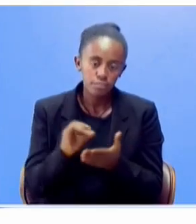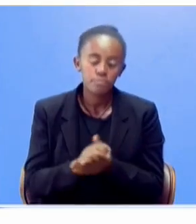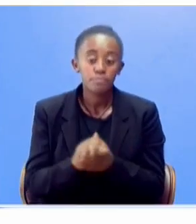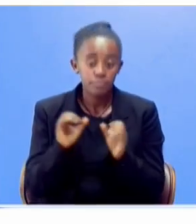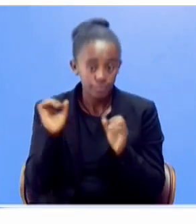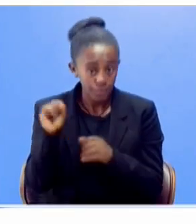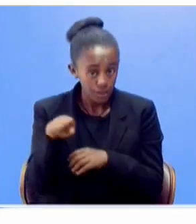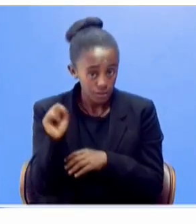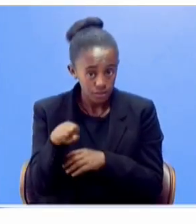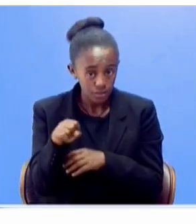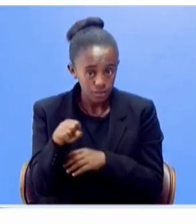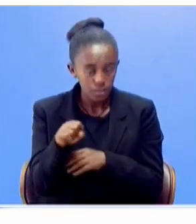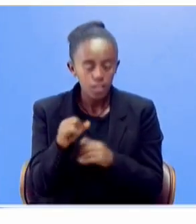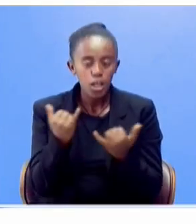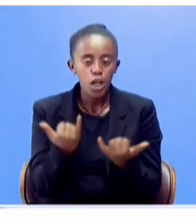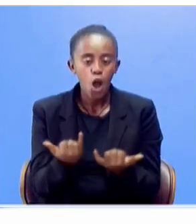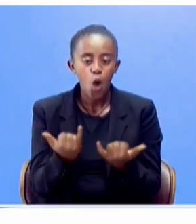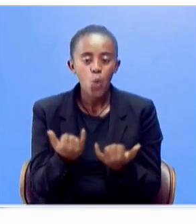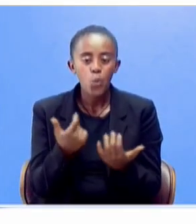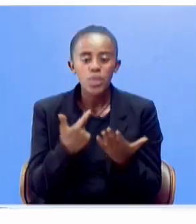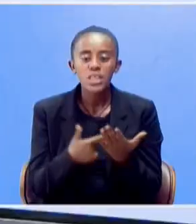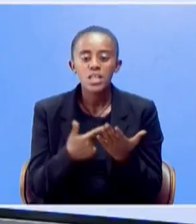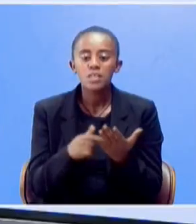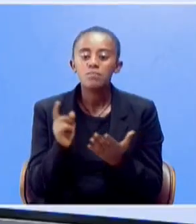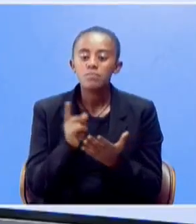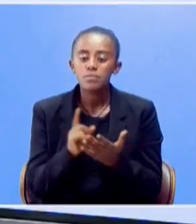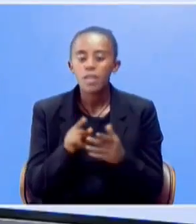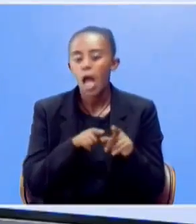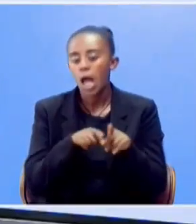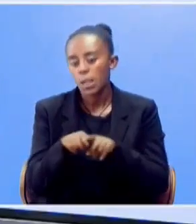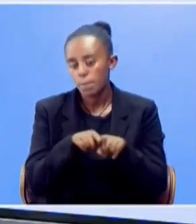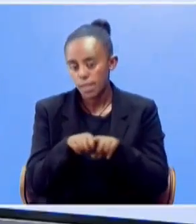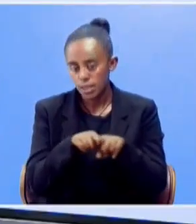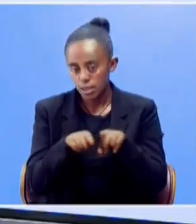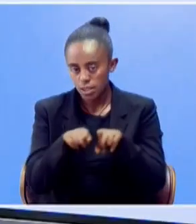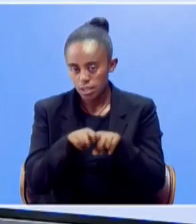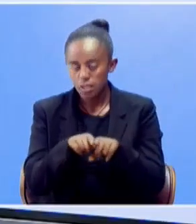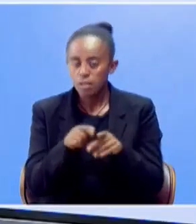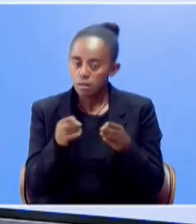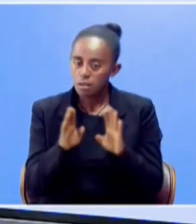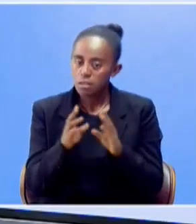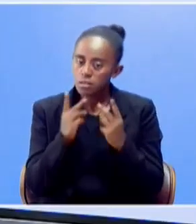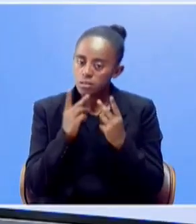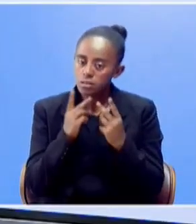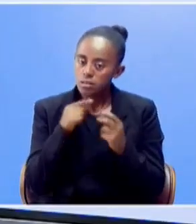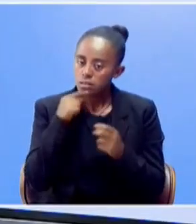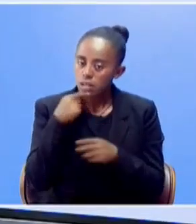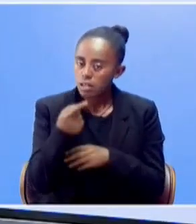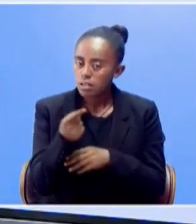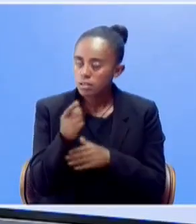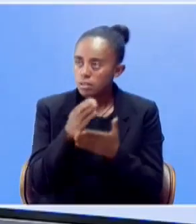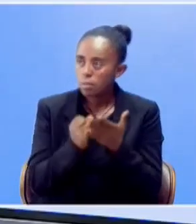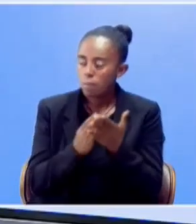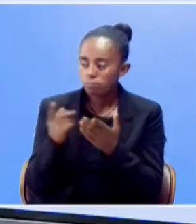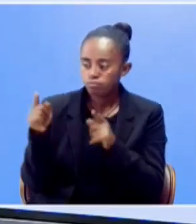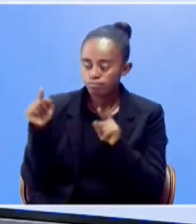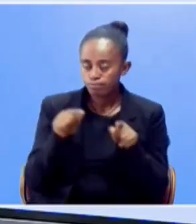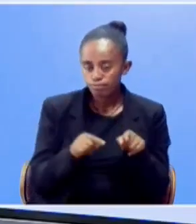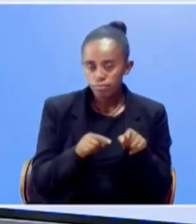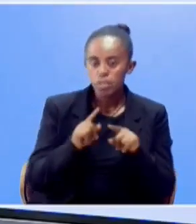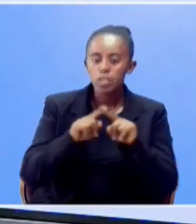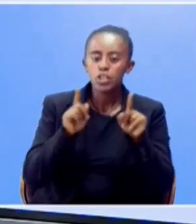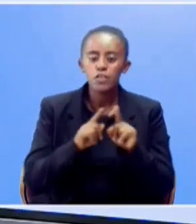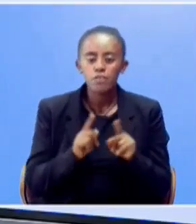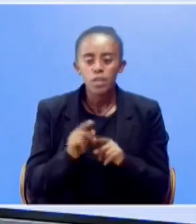Yes? Now this is what? An agreement. Let's say that somebody come up with a different